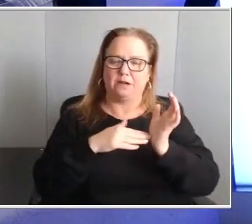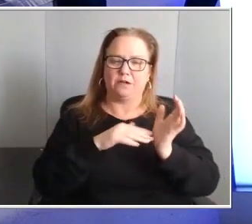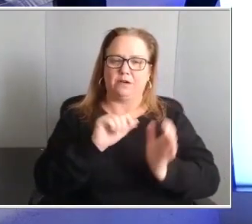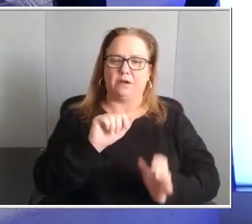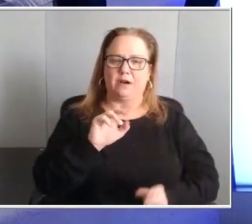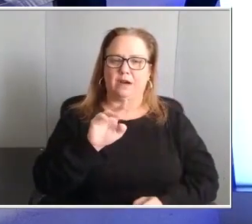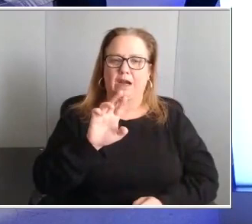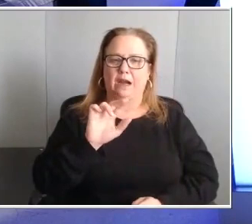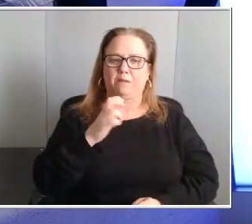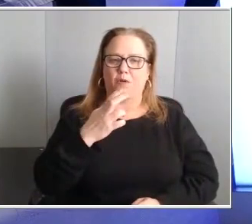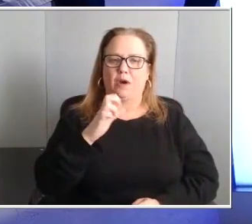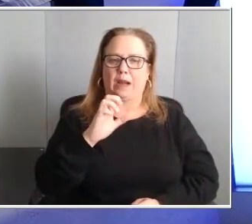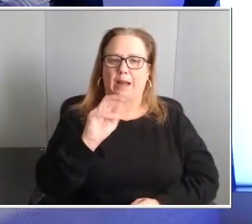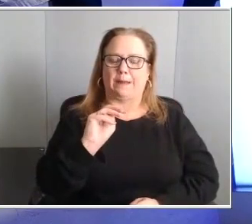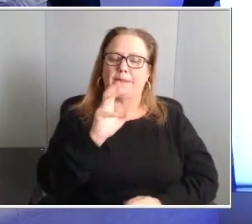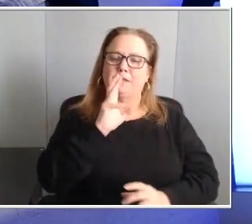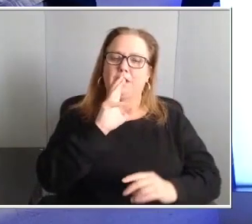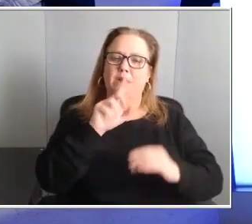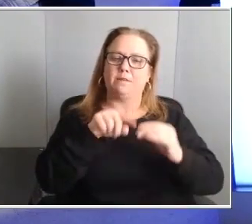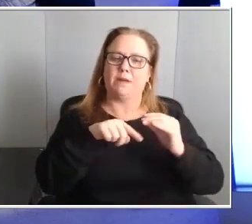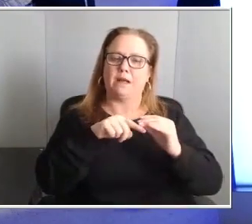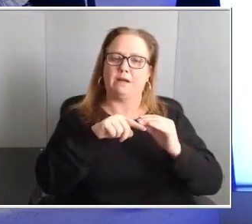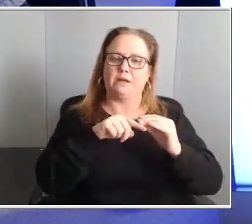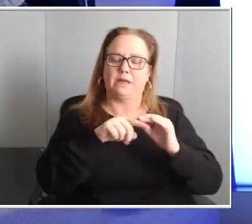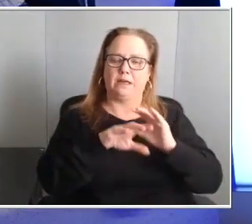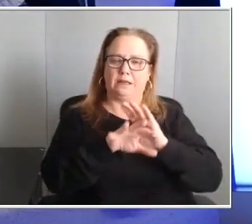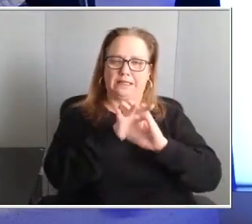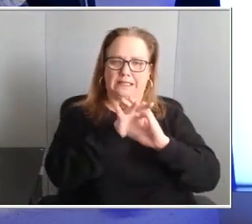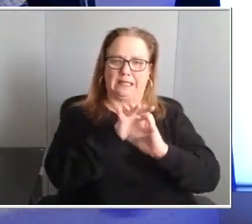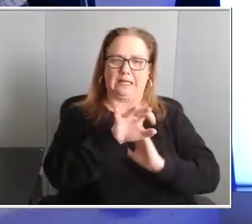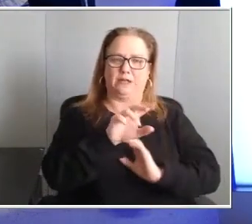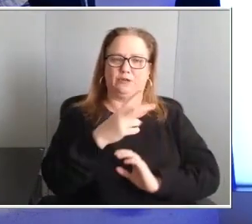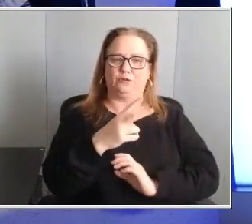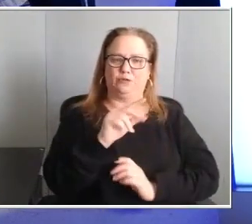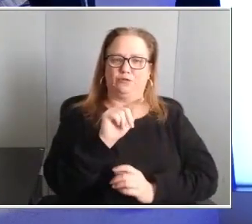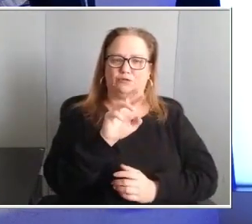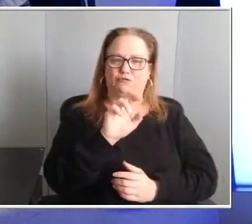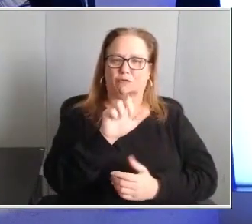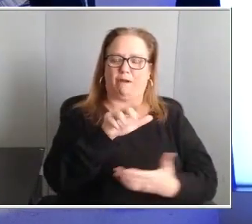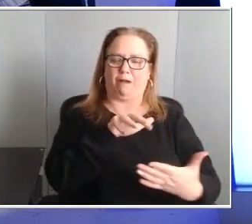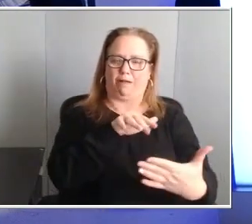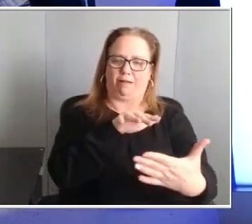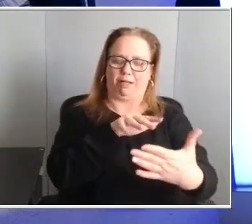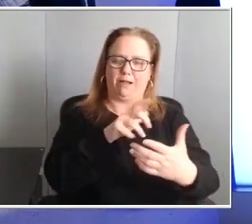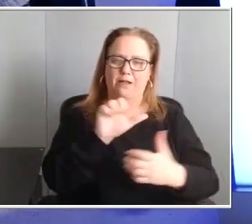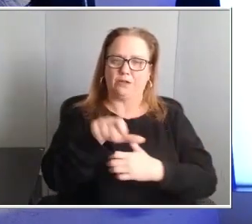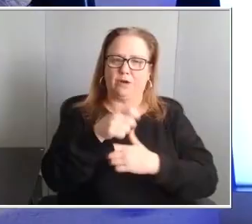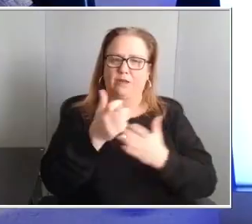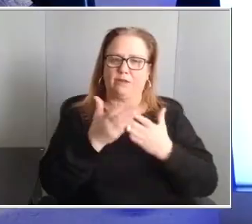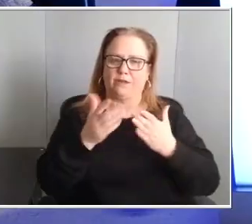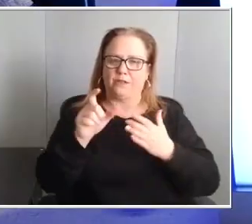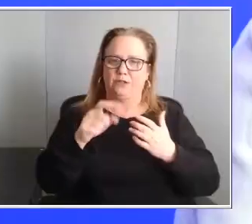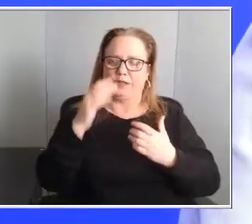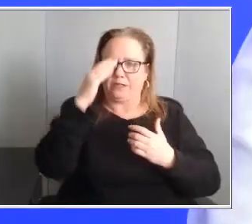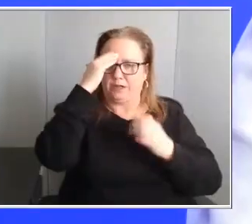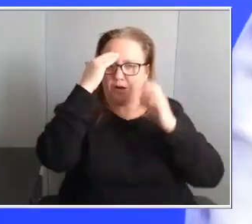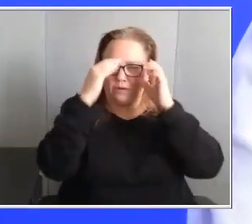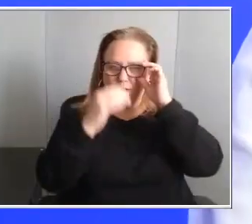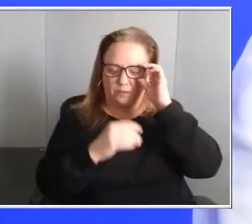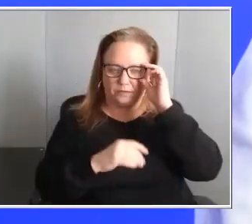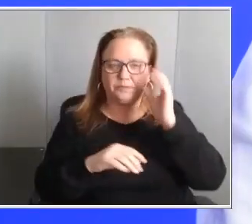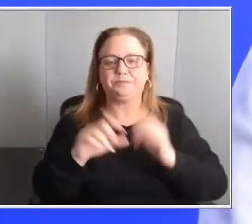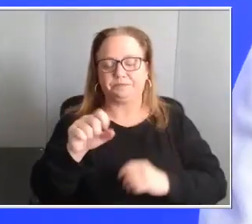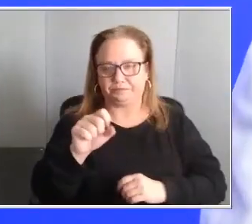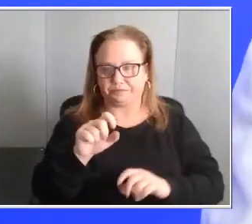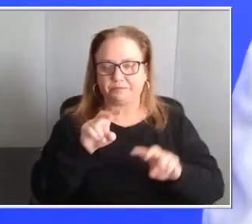bit about the methods in the SELECT-2 trial. I mean, we've talked about what you just did, but there are other things that our audience should know? Yeah, so basically, again, it looked at